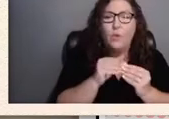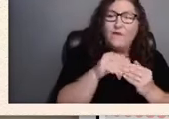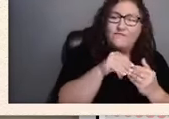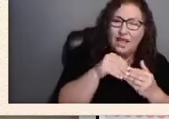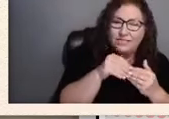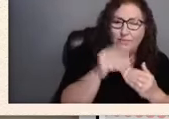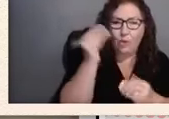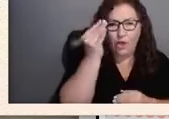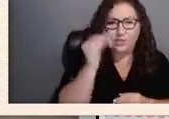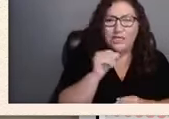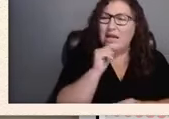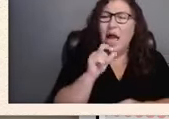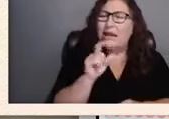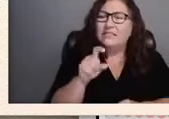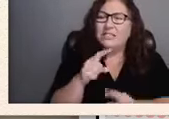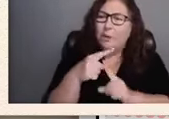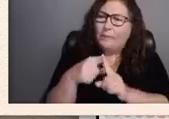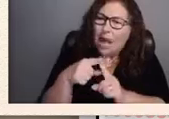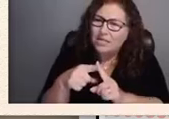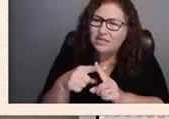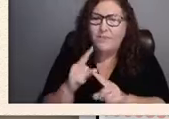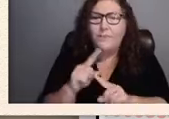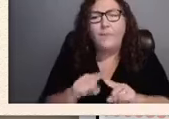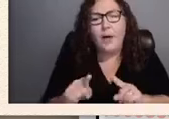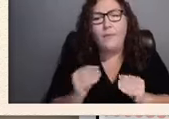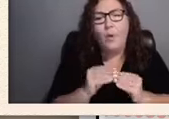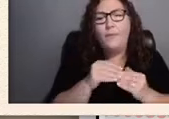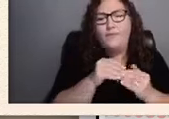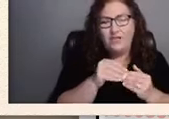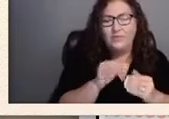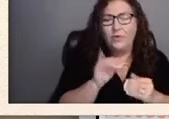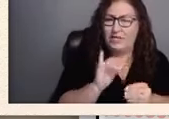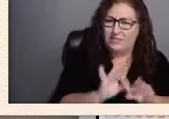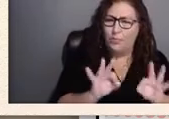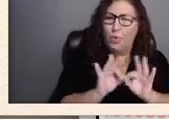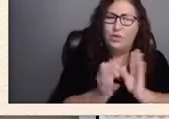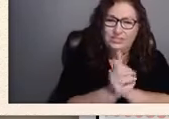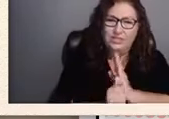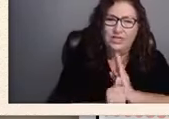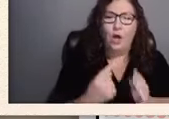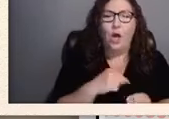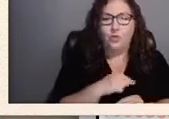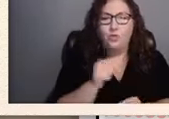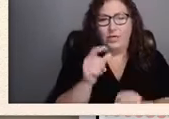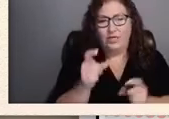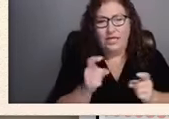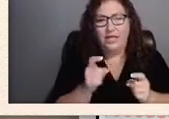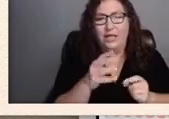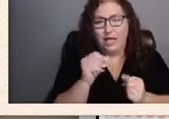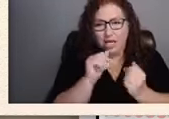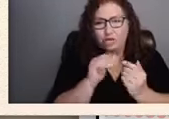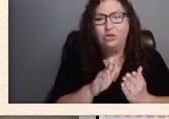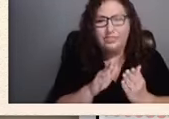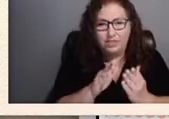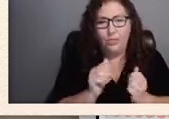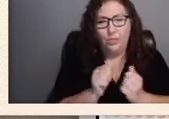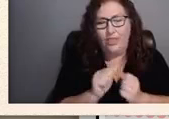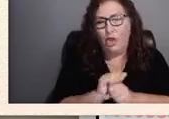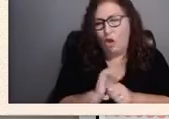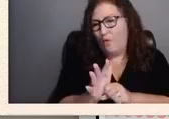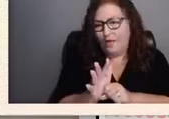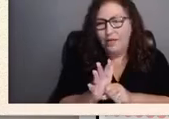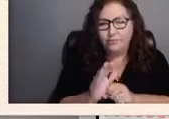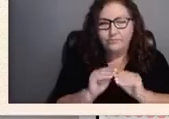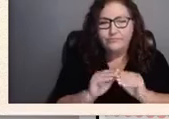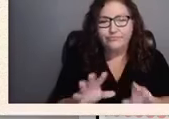positive thoughts, is a very important skill as we're dealing and addressing COVID-19 and the coronavirus.